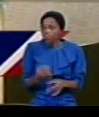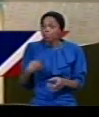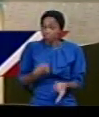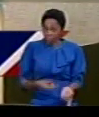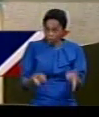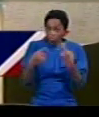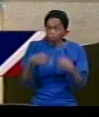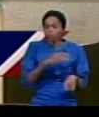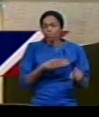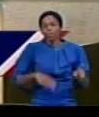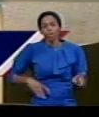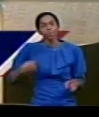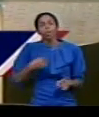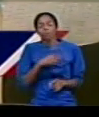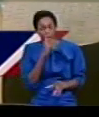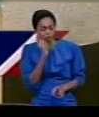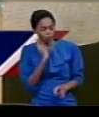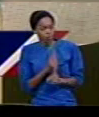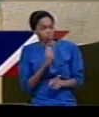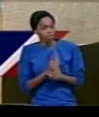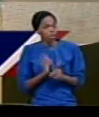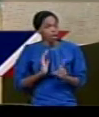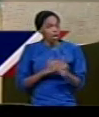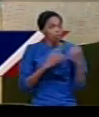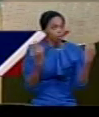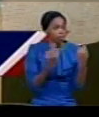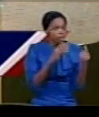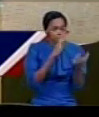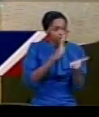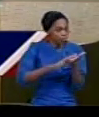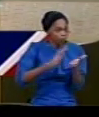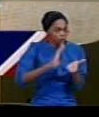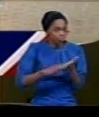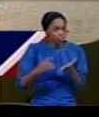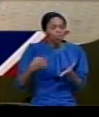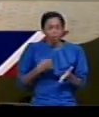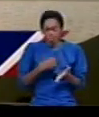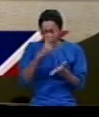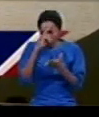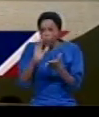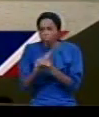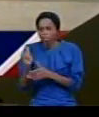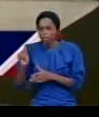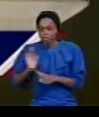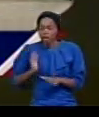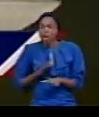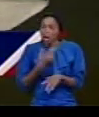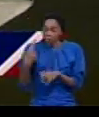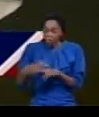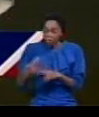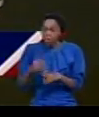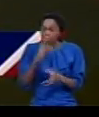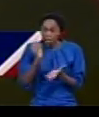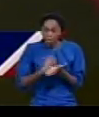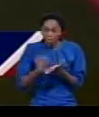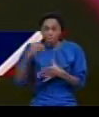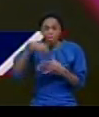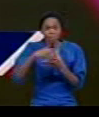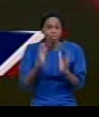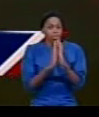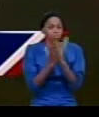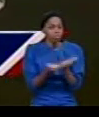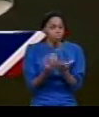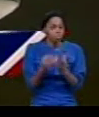We're justified. Our sins are forgiven. We're redeemed. Our names are written in the book of